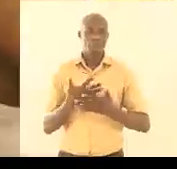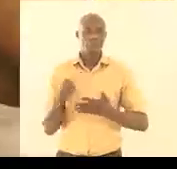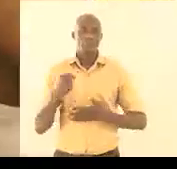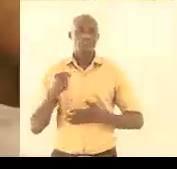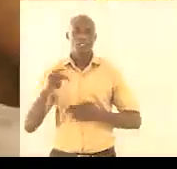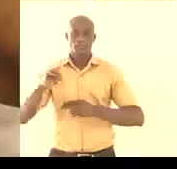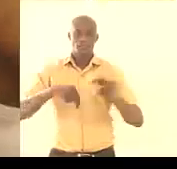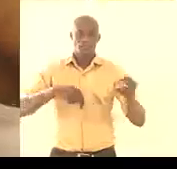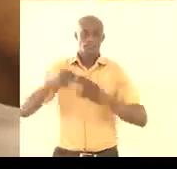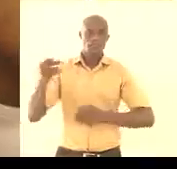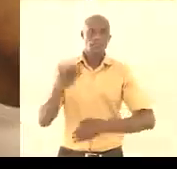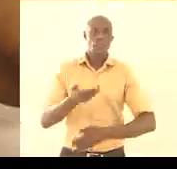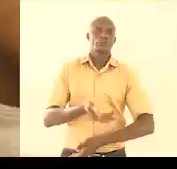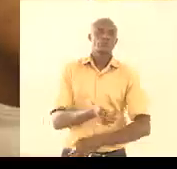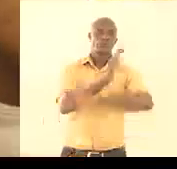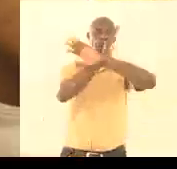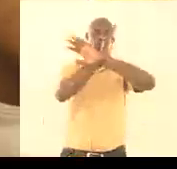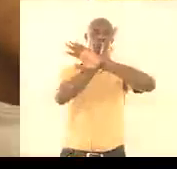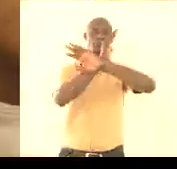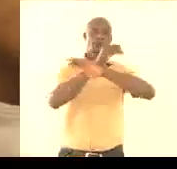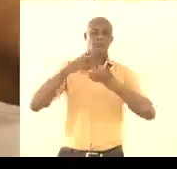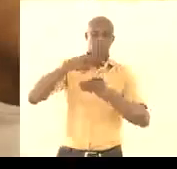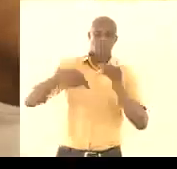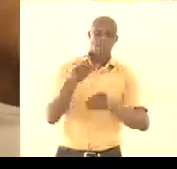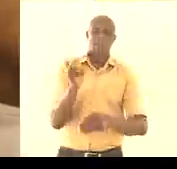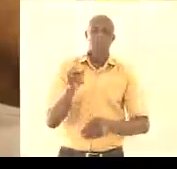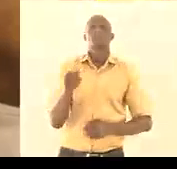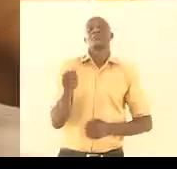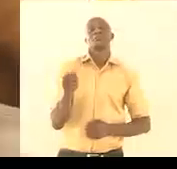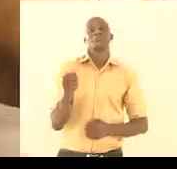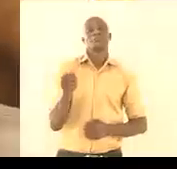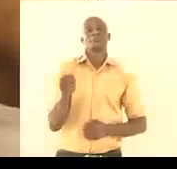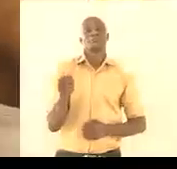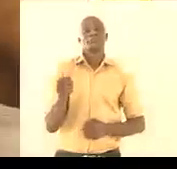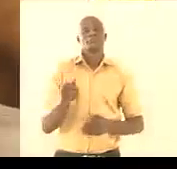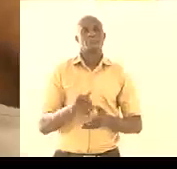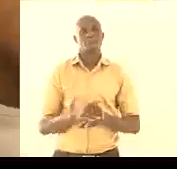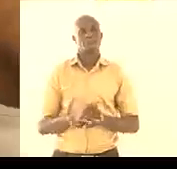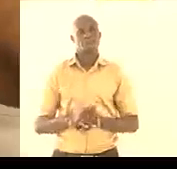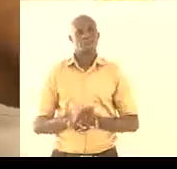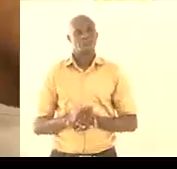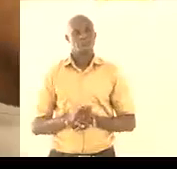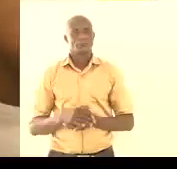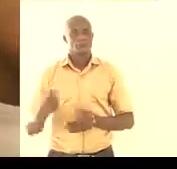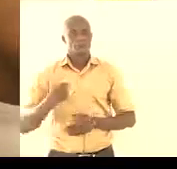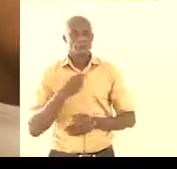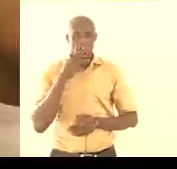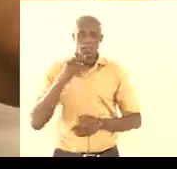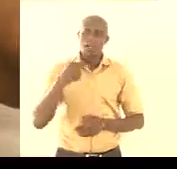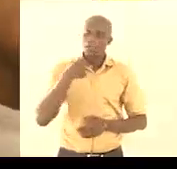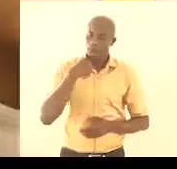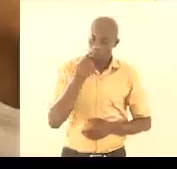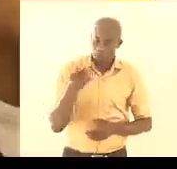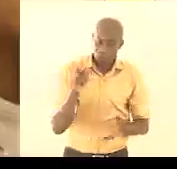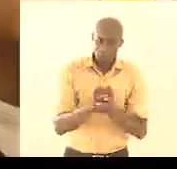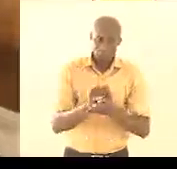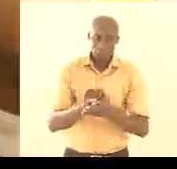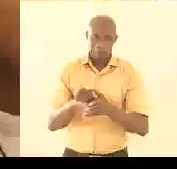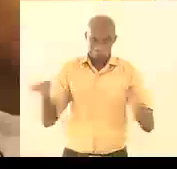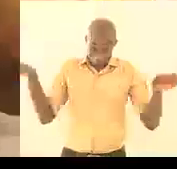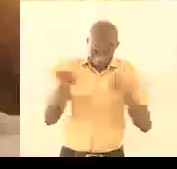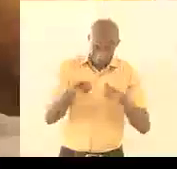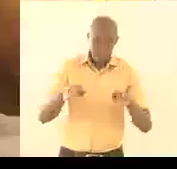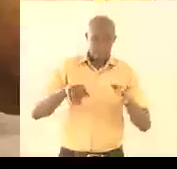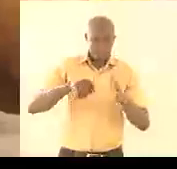they erected barriers around themselves. We were told that they were locked up